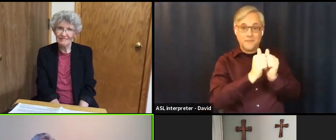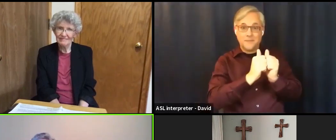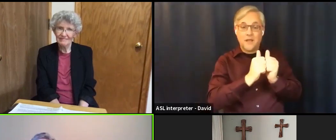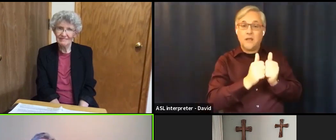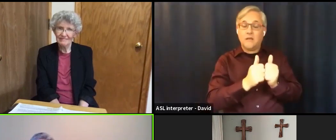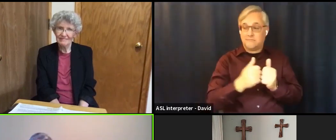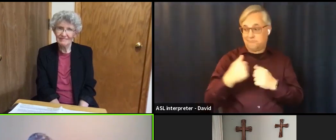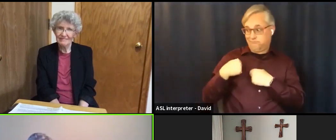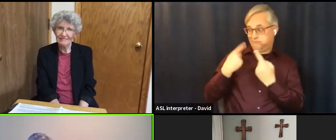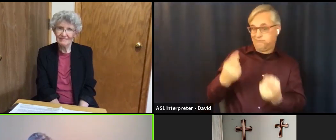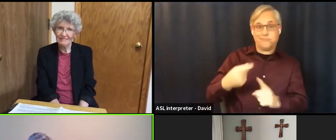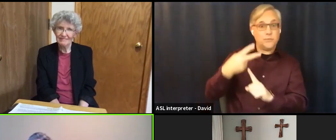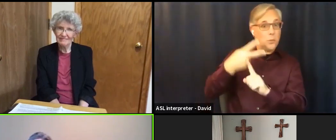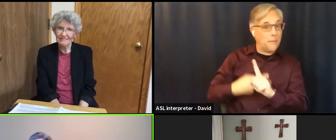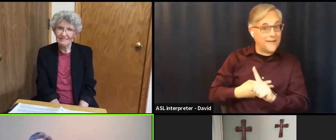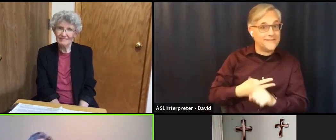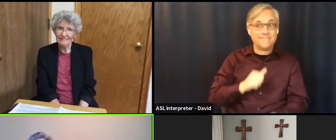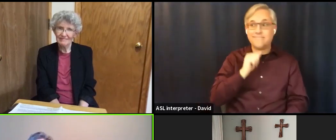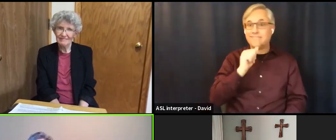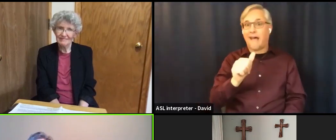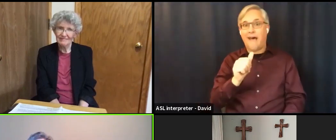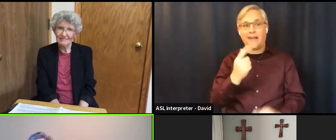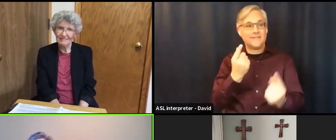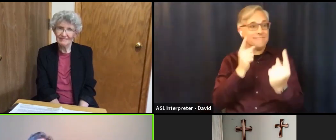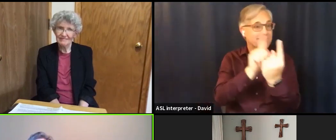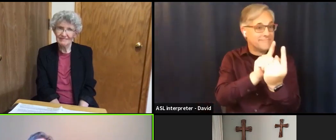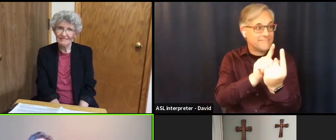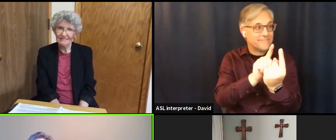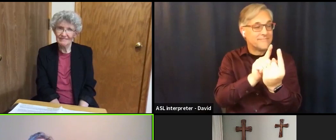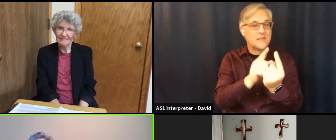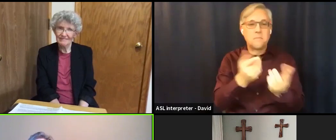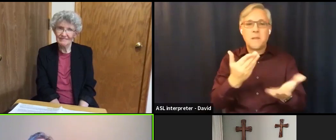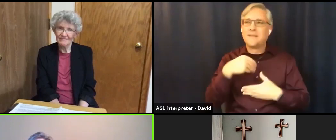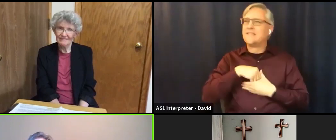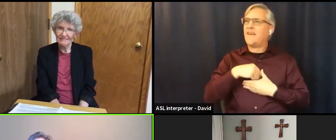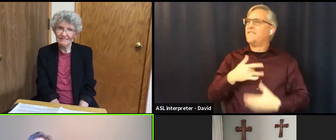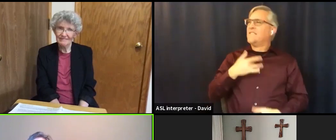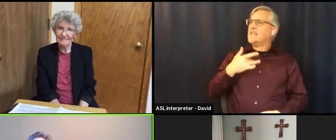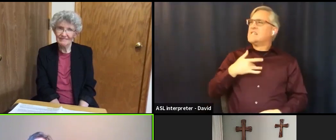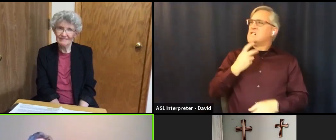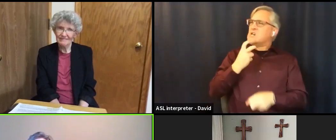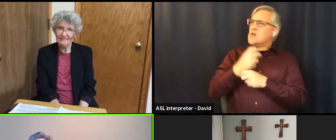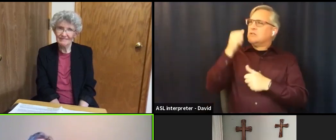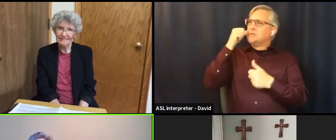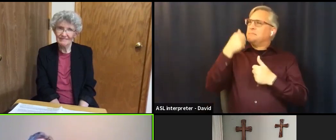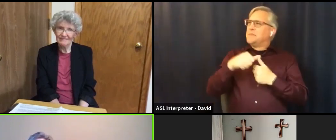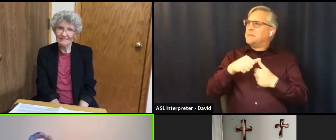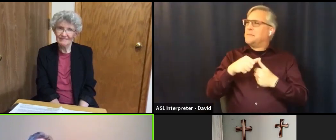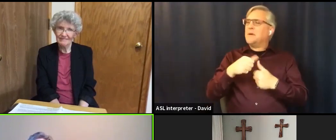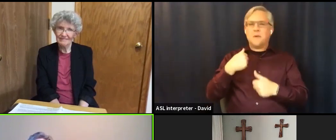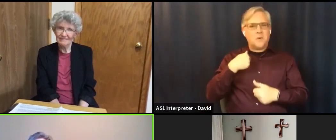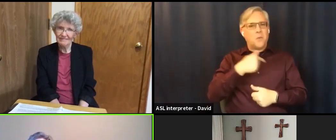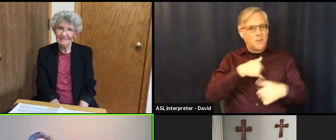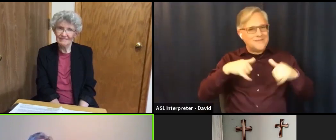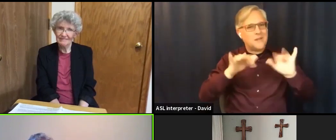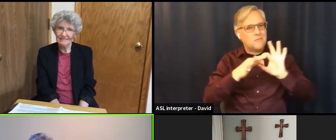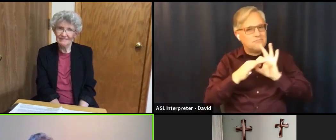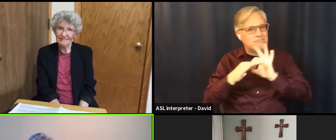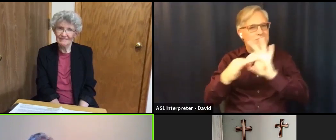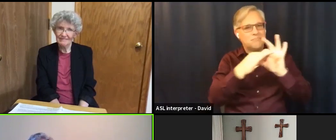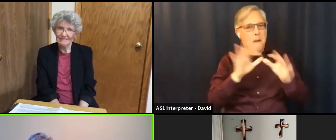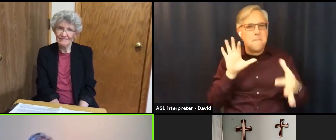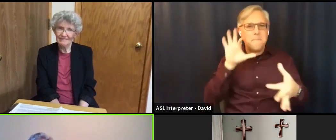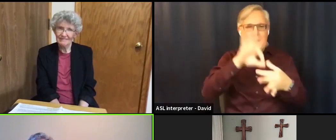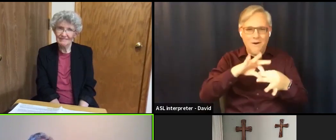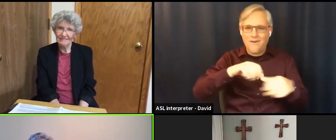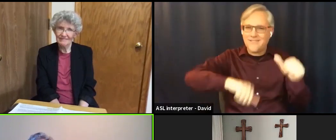other face to face. It can be hard to remember. We belong to one another. We do.